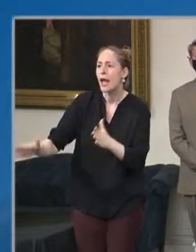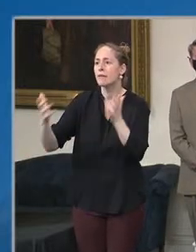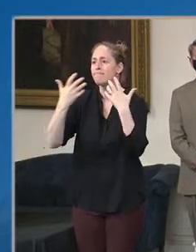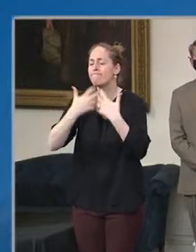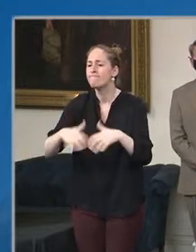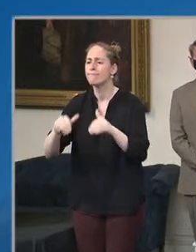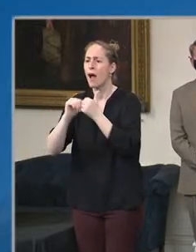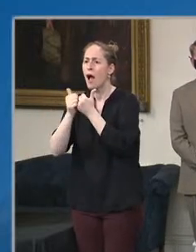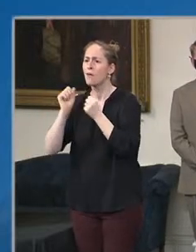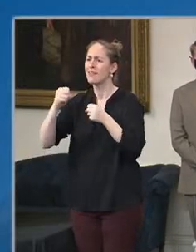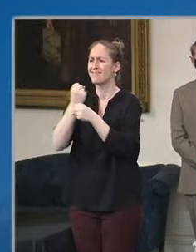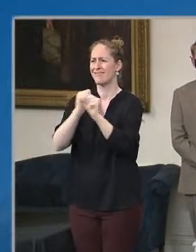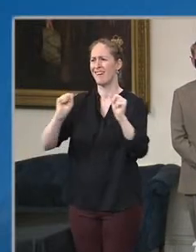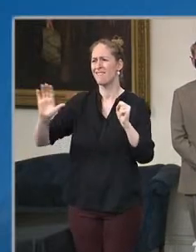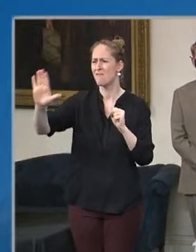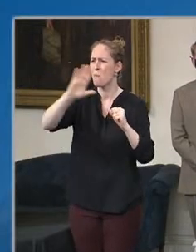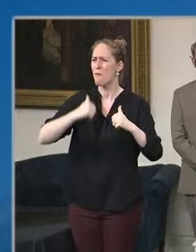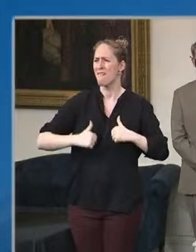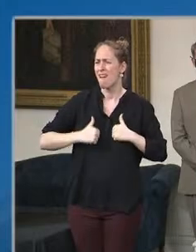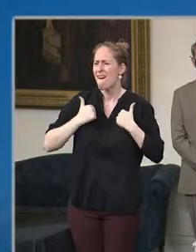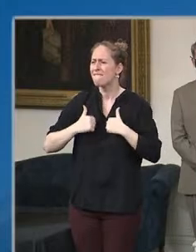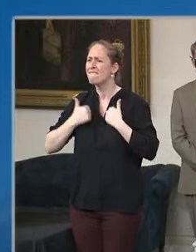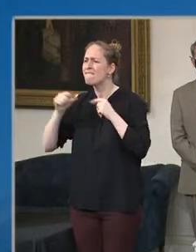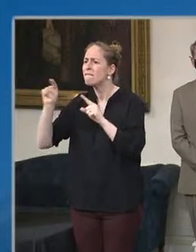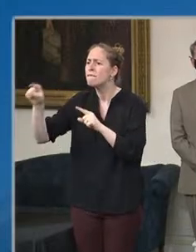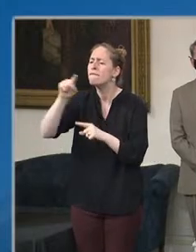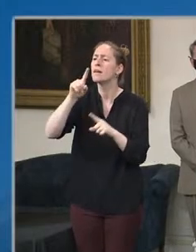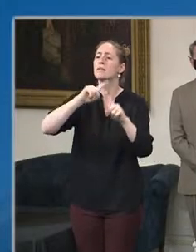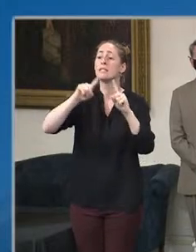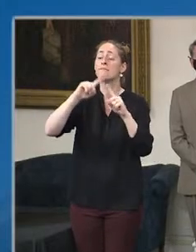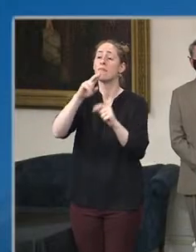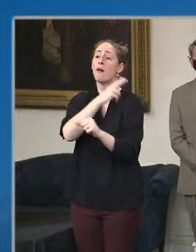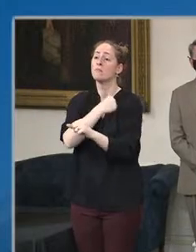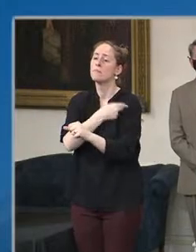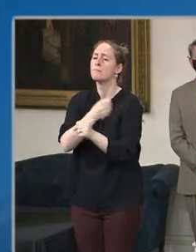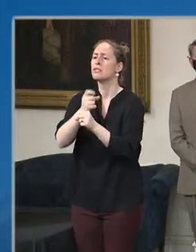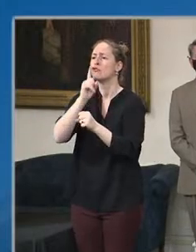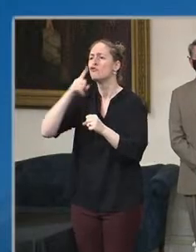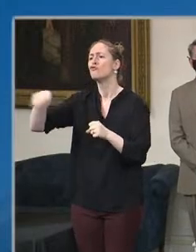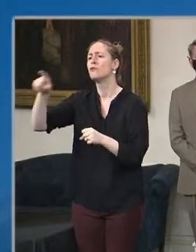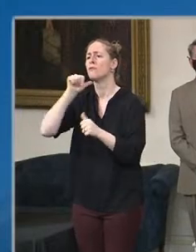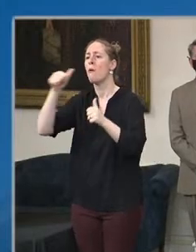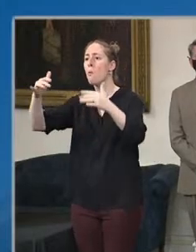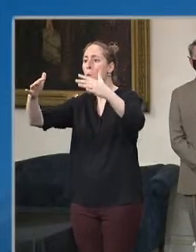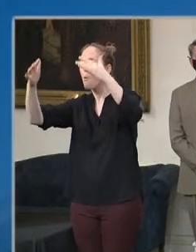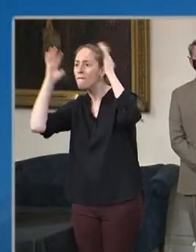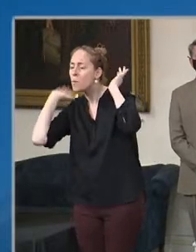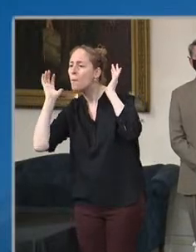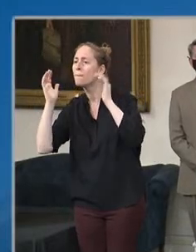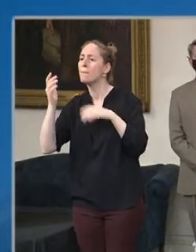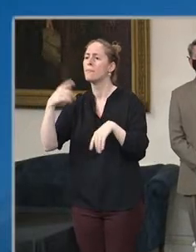our hospitals from overflowing, and to keep as many Marylanders as employed as we can.